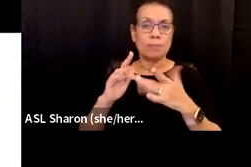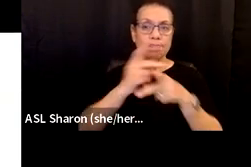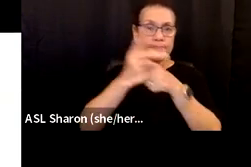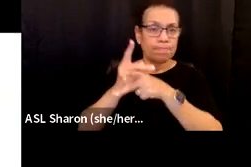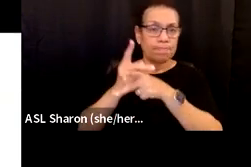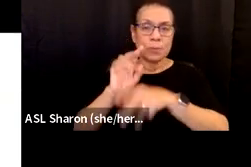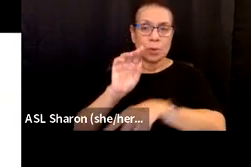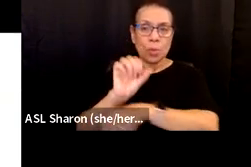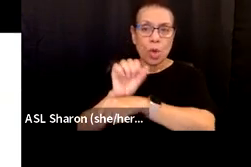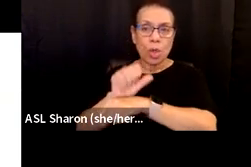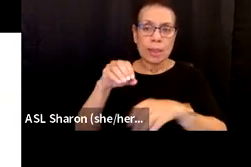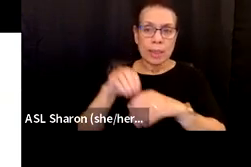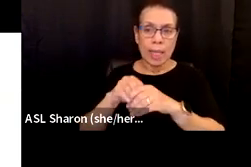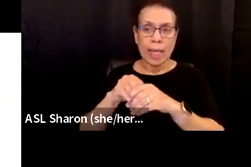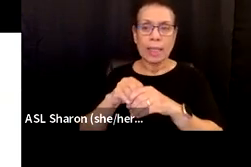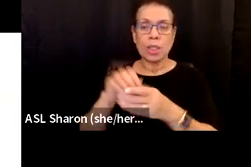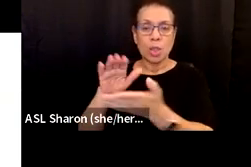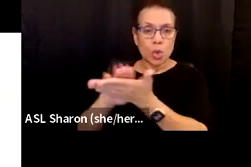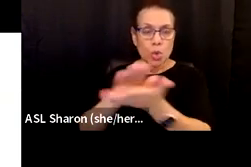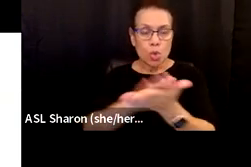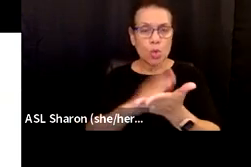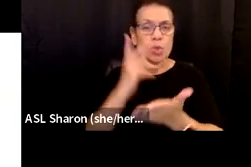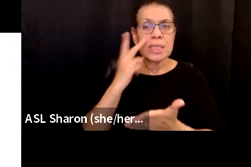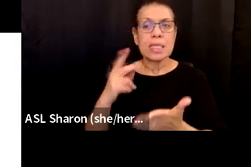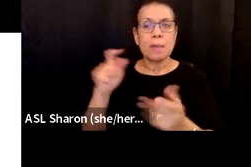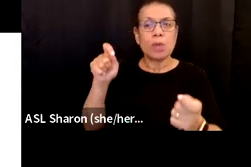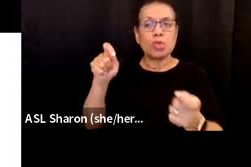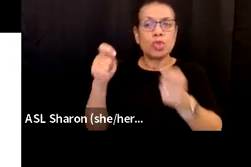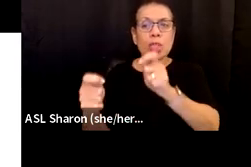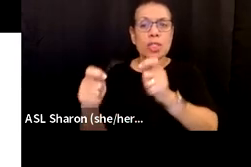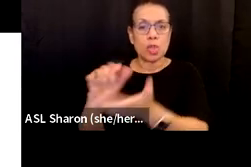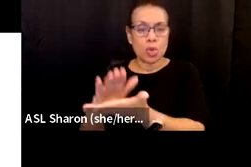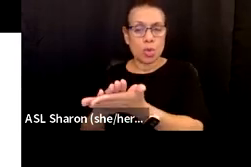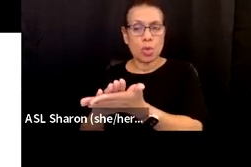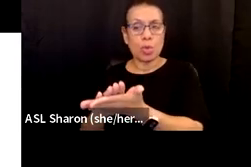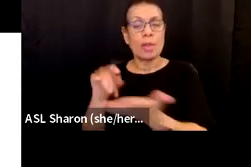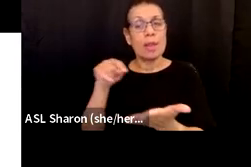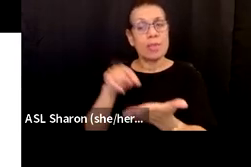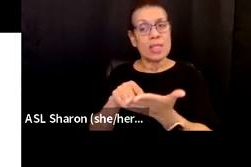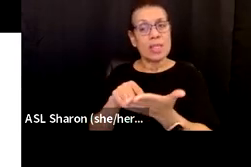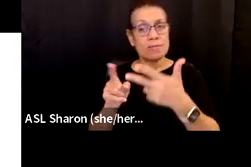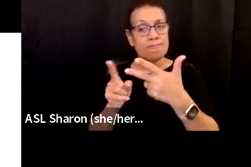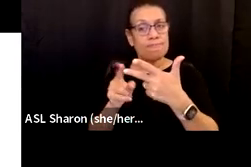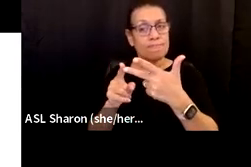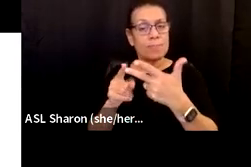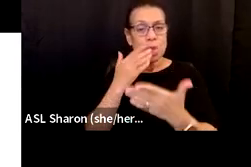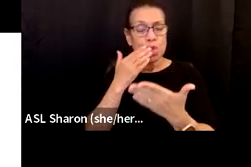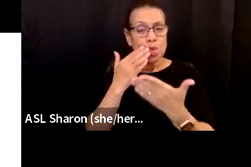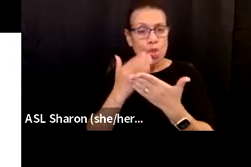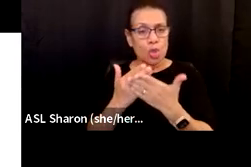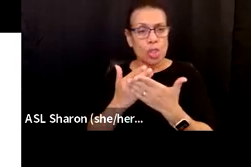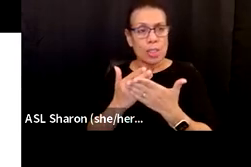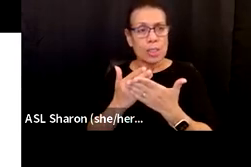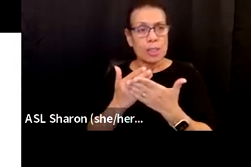community at the mildred avenue school to think about their turnaround and we think it can be a really powerful lever for thinking